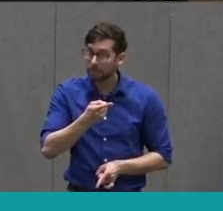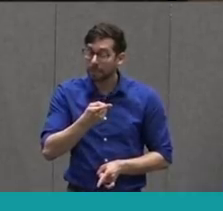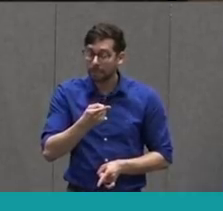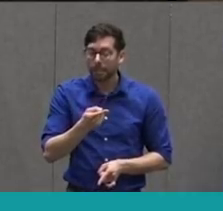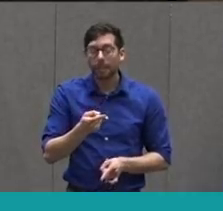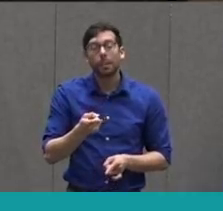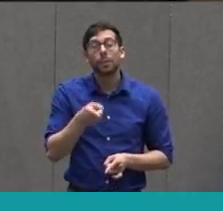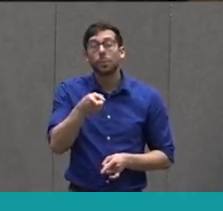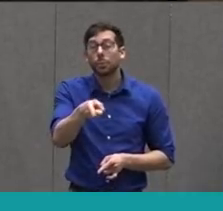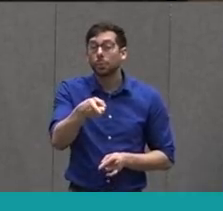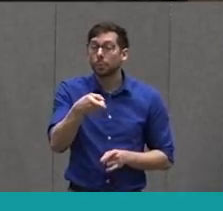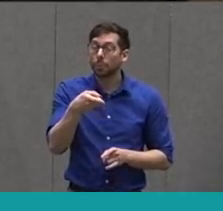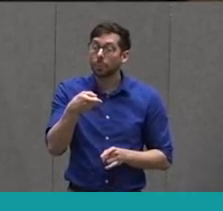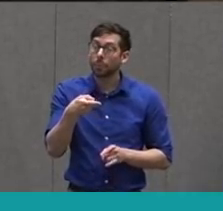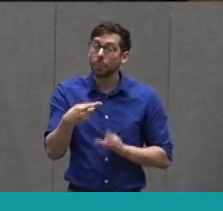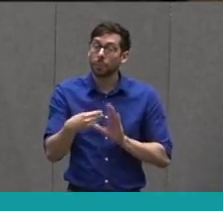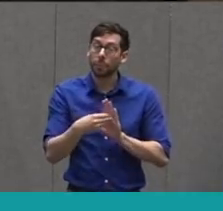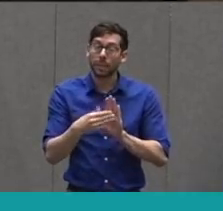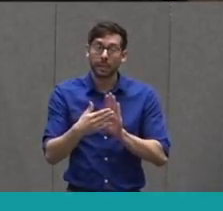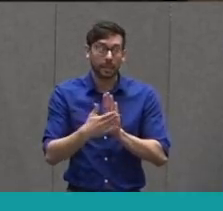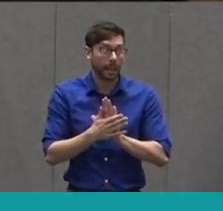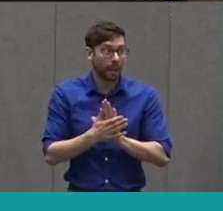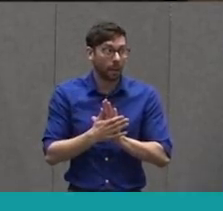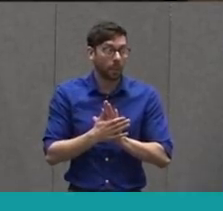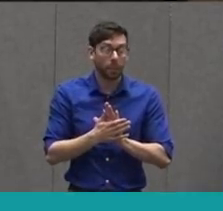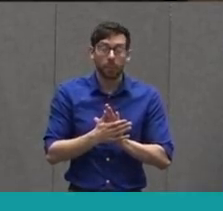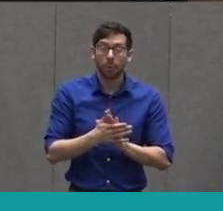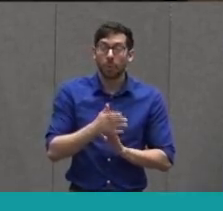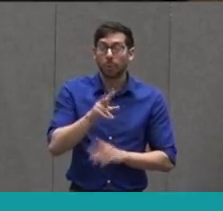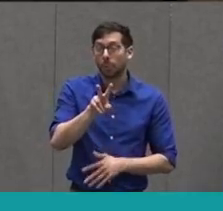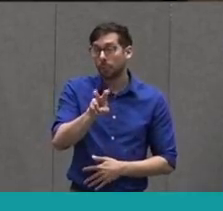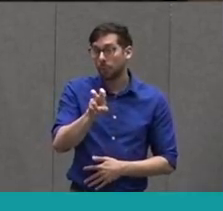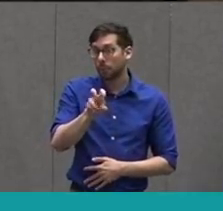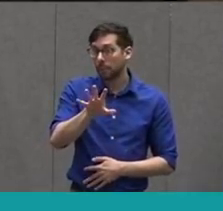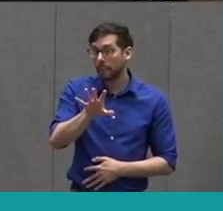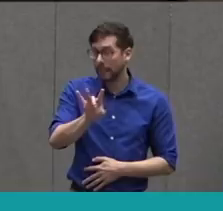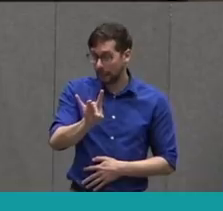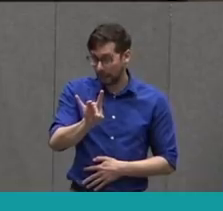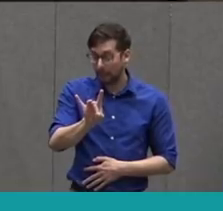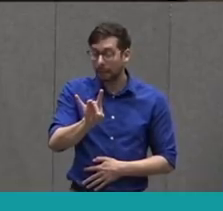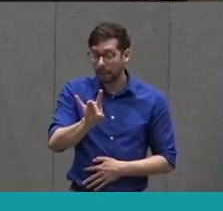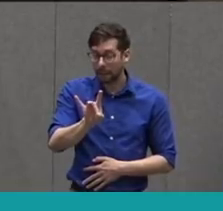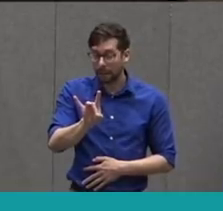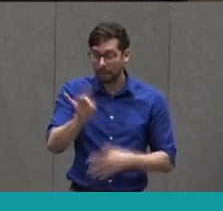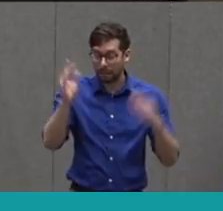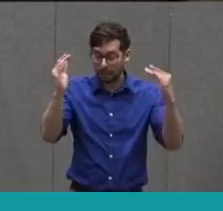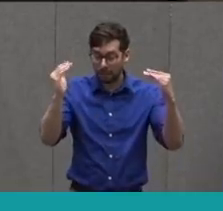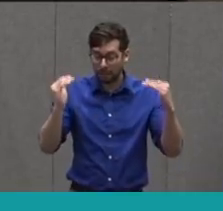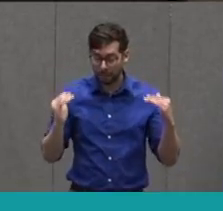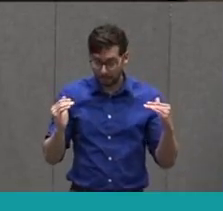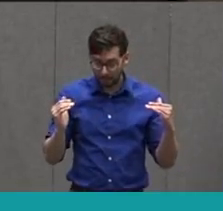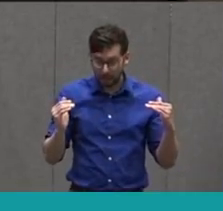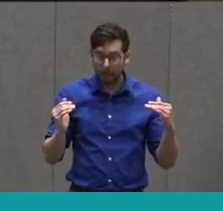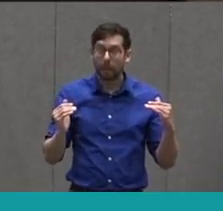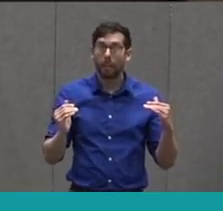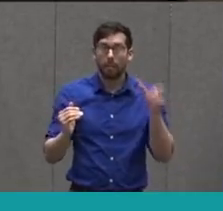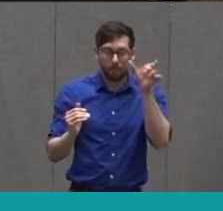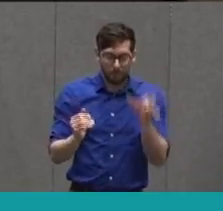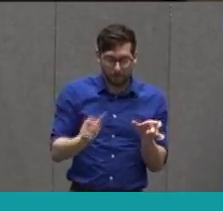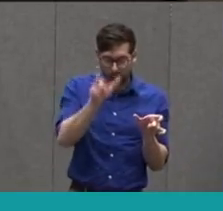that you have written our number of the day, 258, in its place value where we have